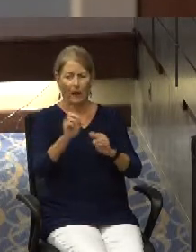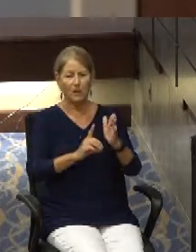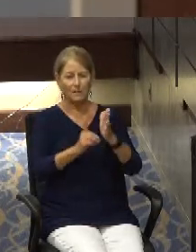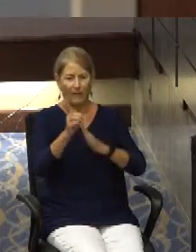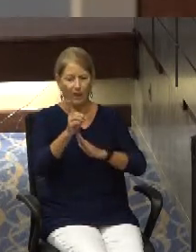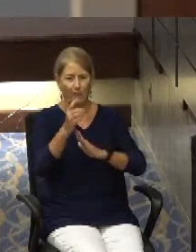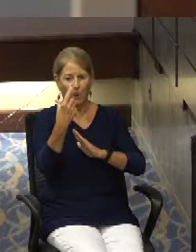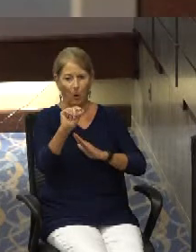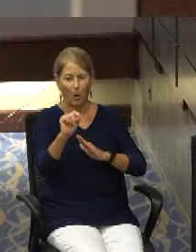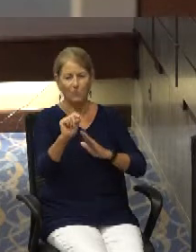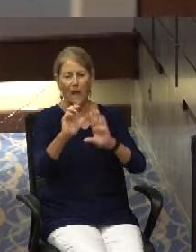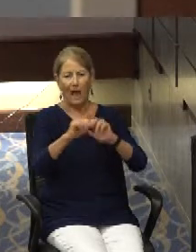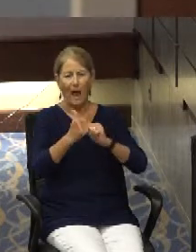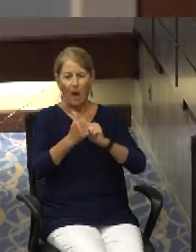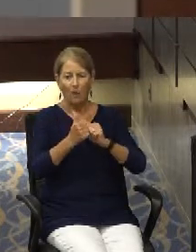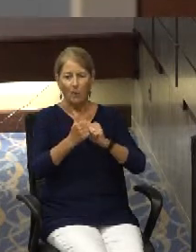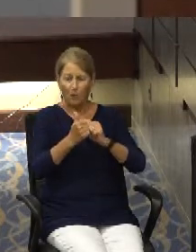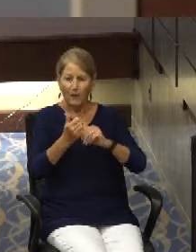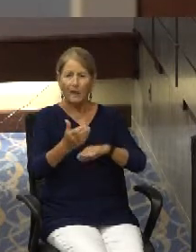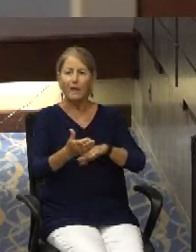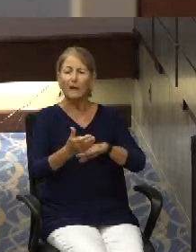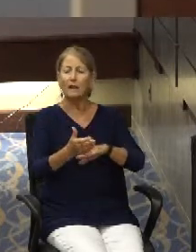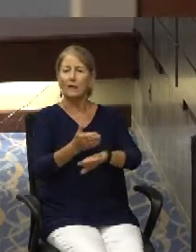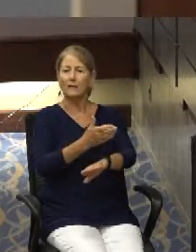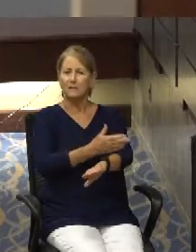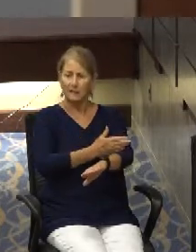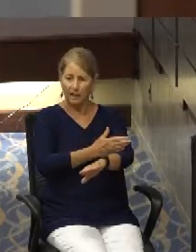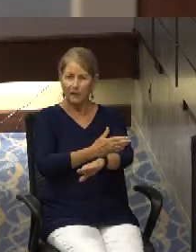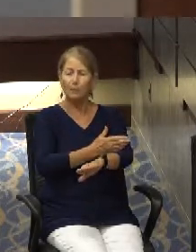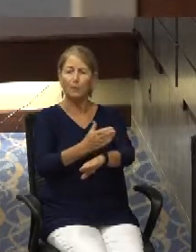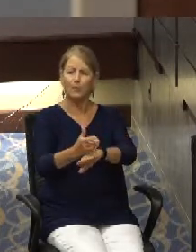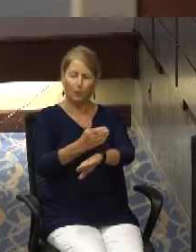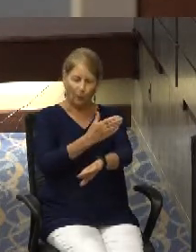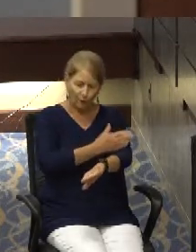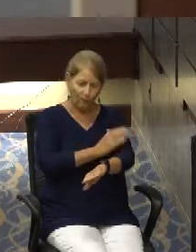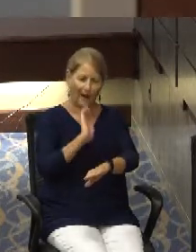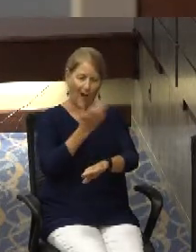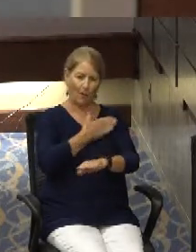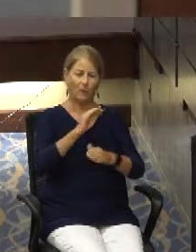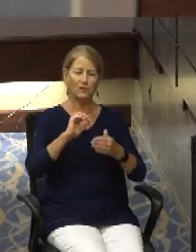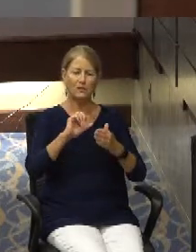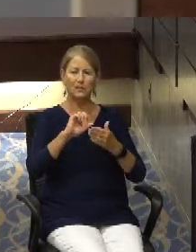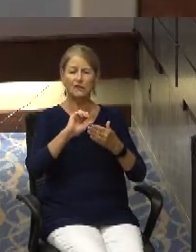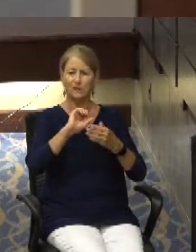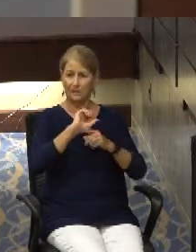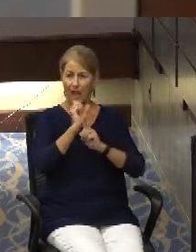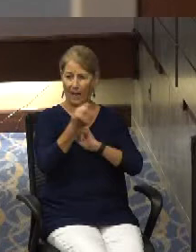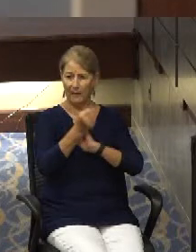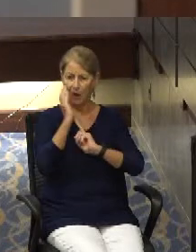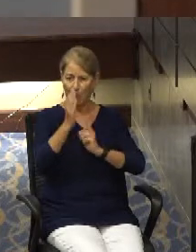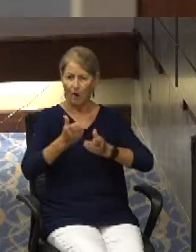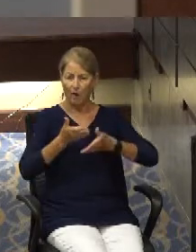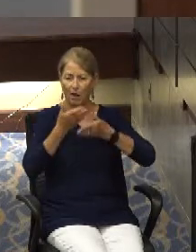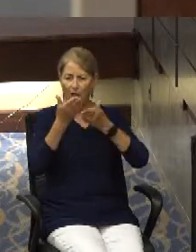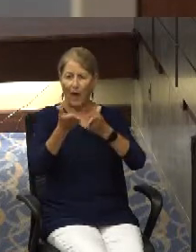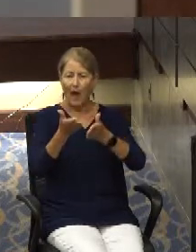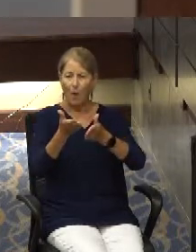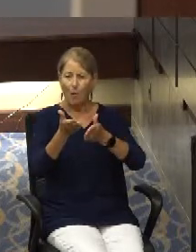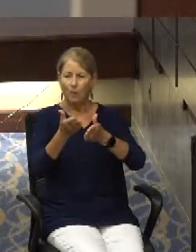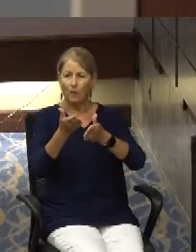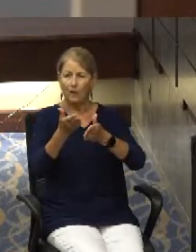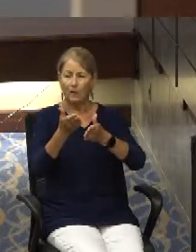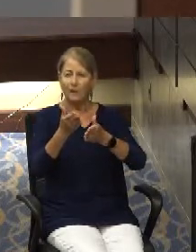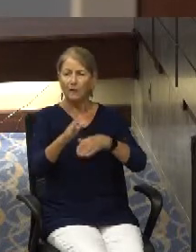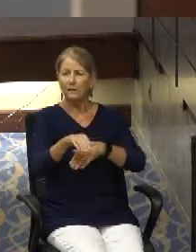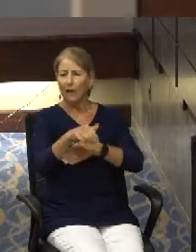we enhance and improve our society. Is this would allow another offering within our localized,